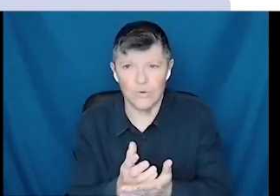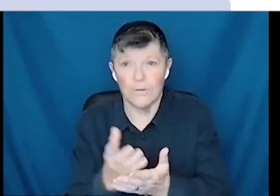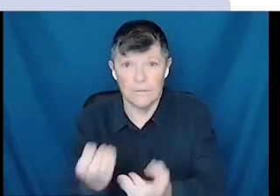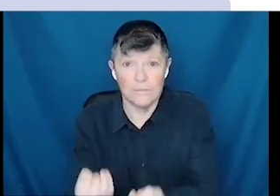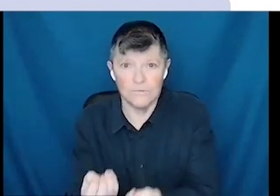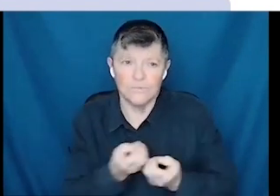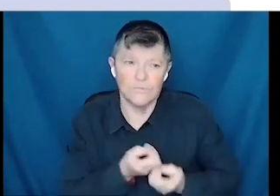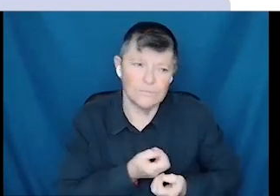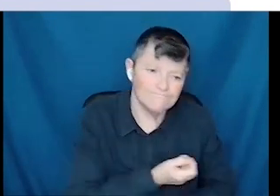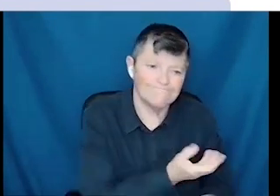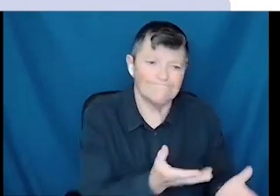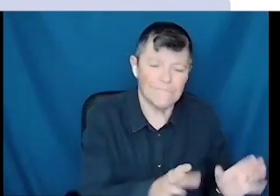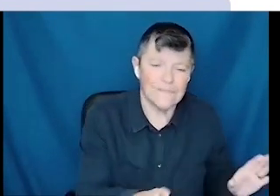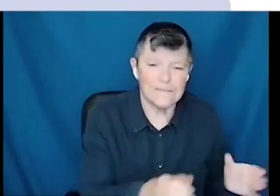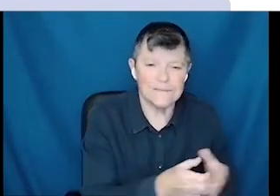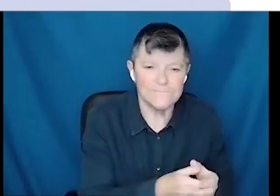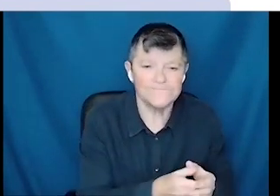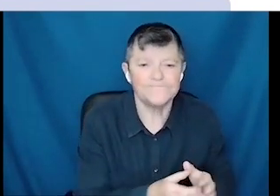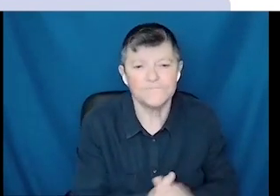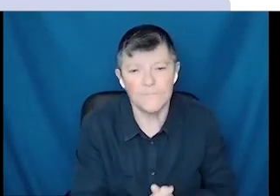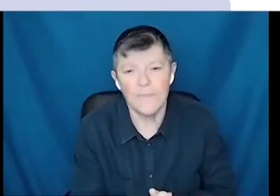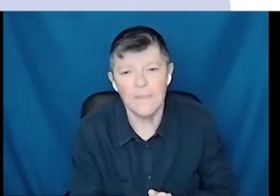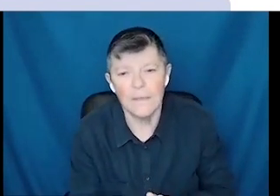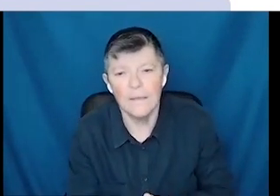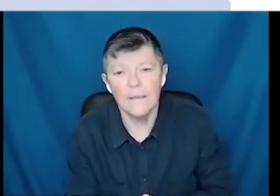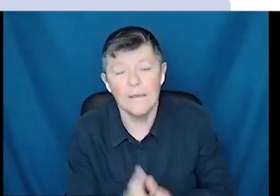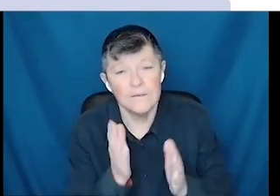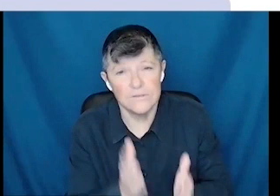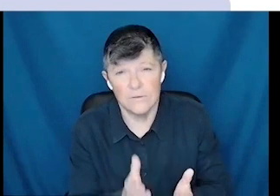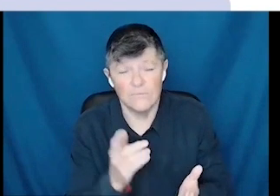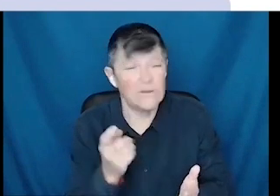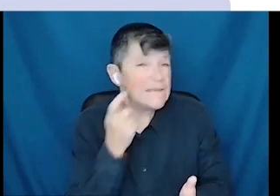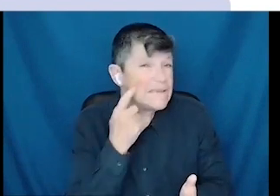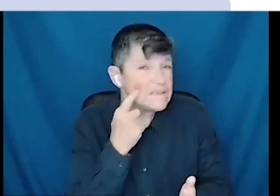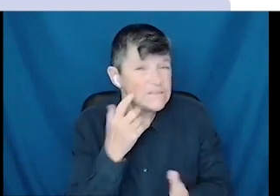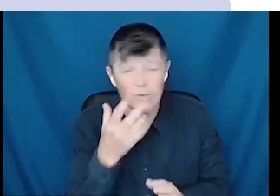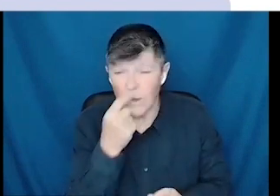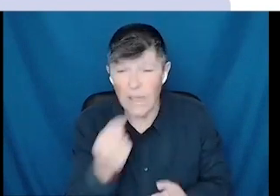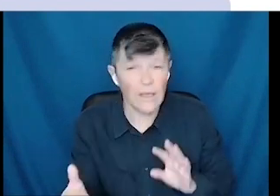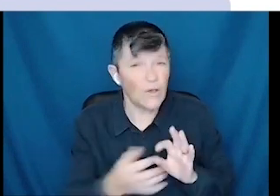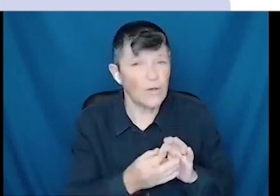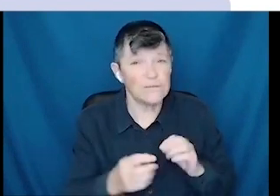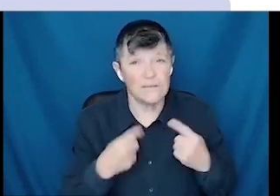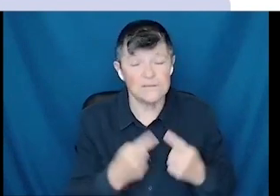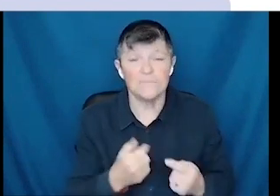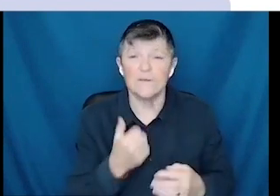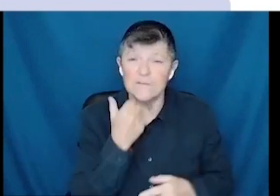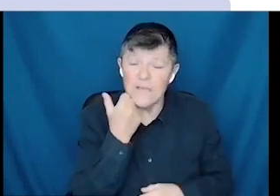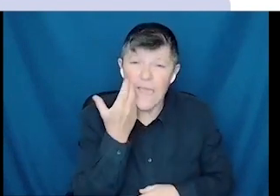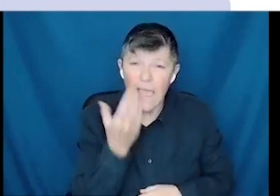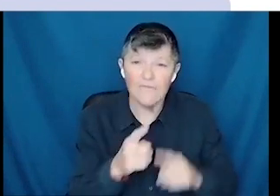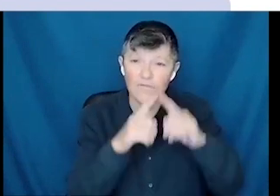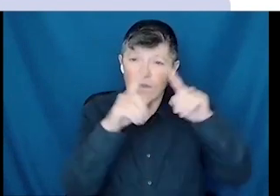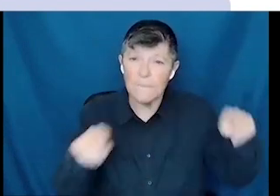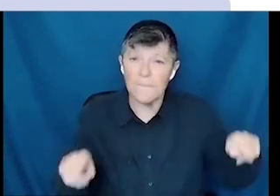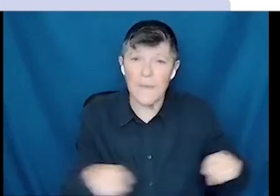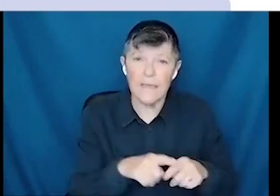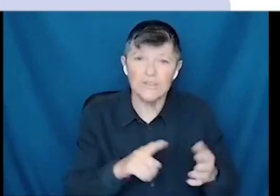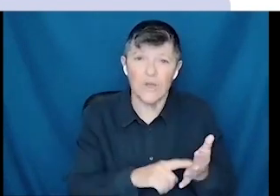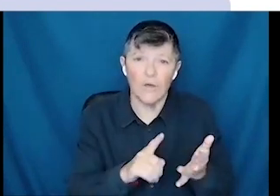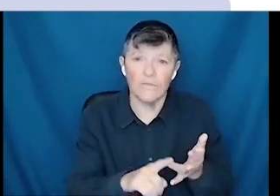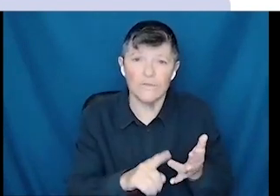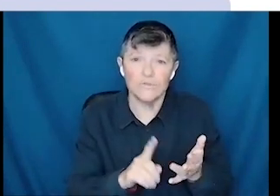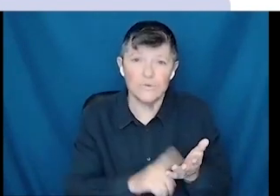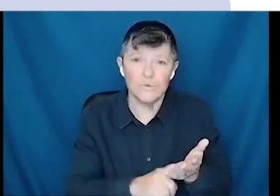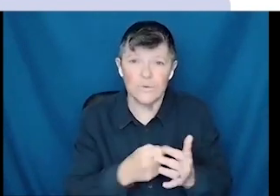can get really easily in touch with us, because on the bottom of every page on the toolkit, so there's not just sort of a